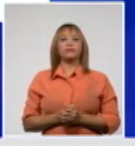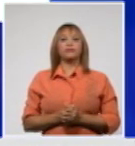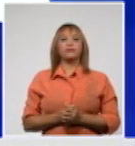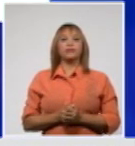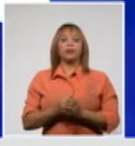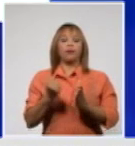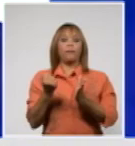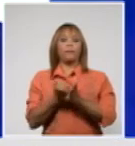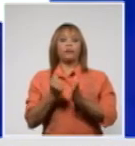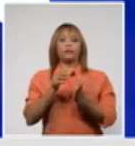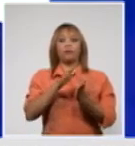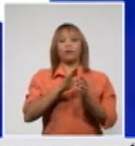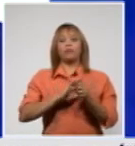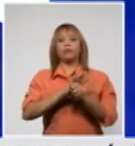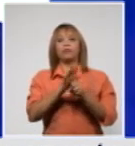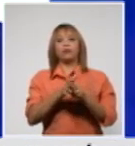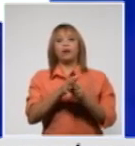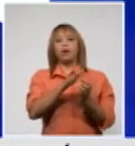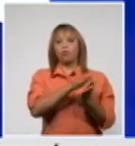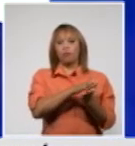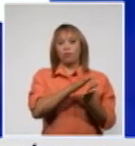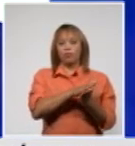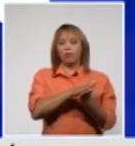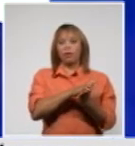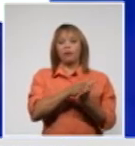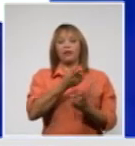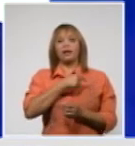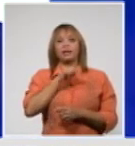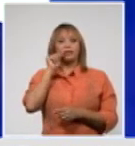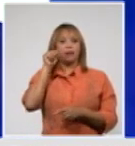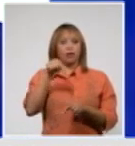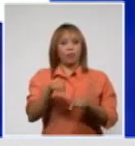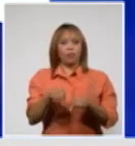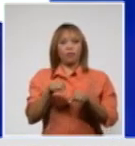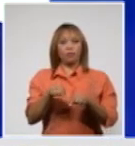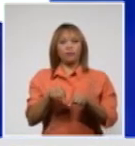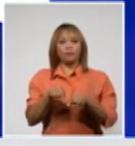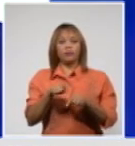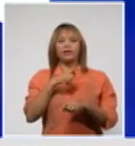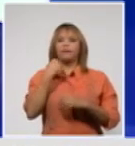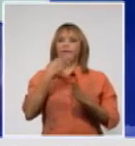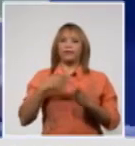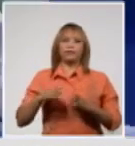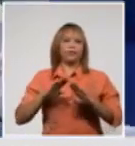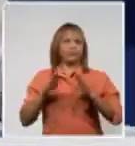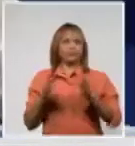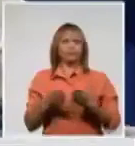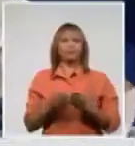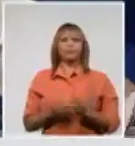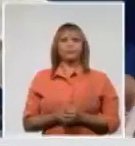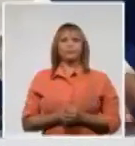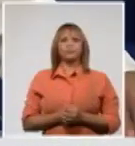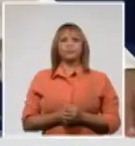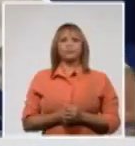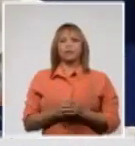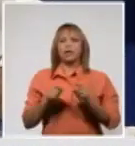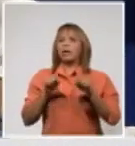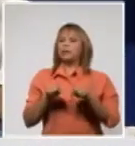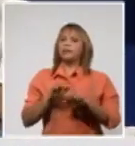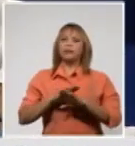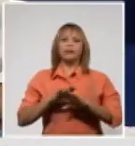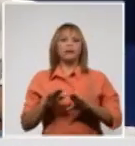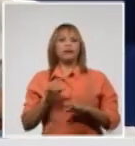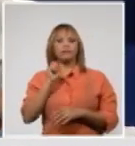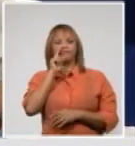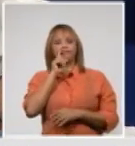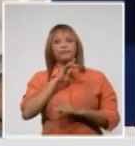confirmed cases and deaths, Cuba places 22nd in the region. This is the